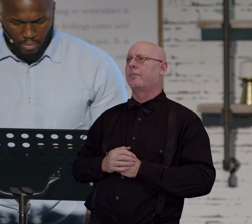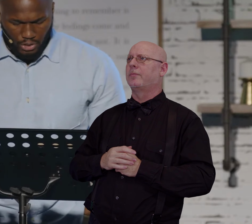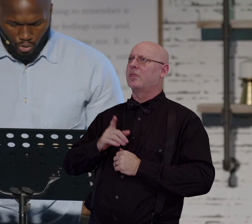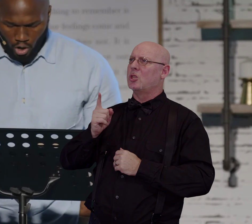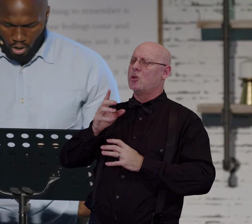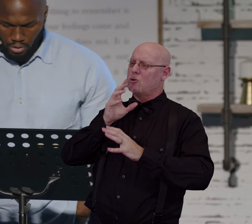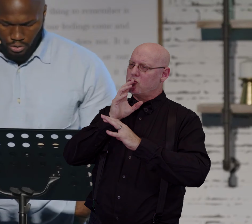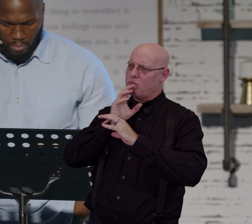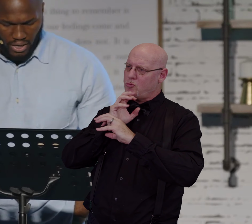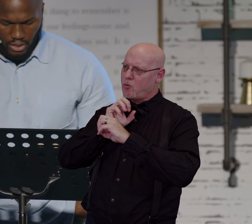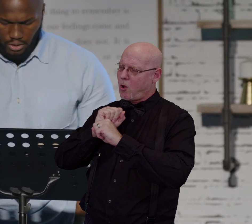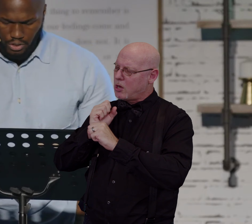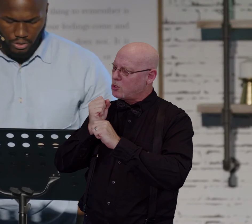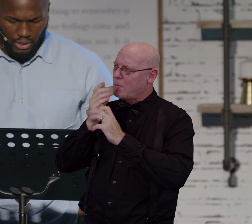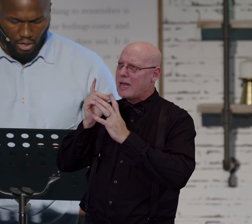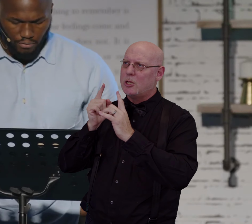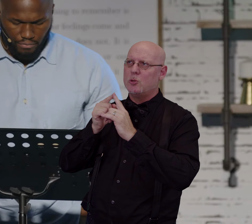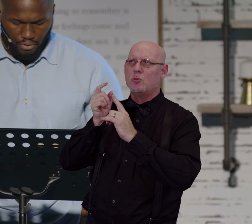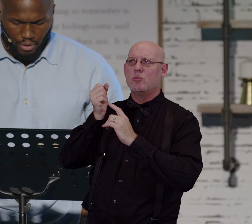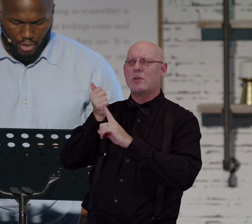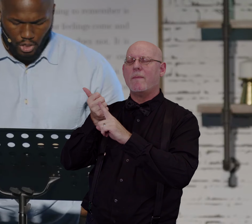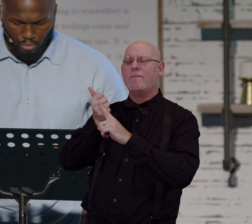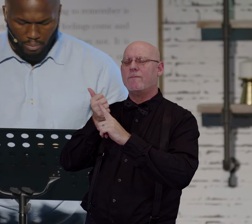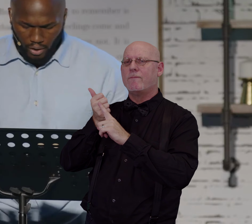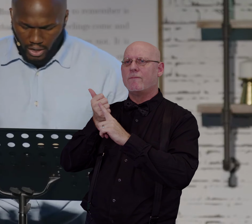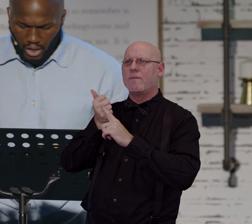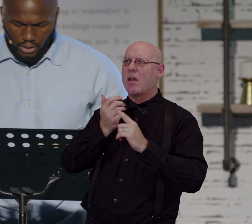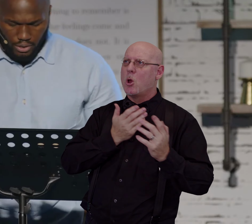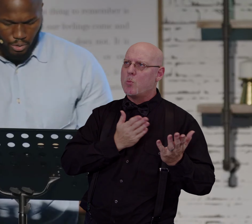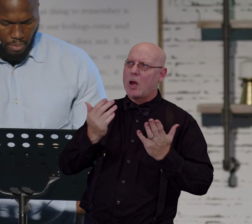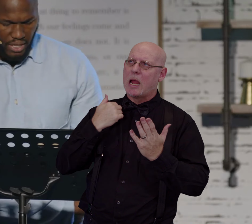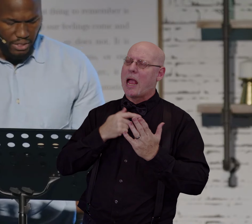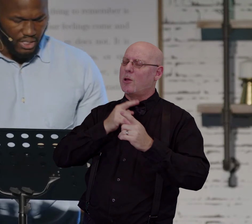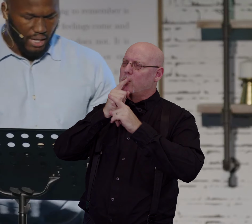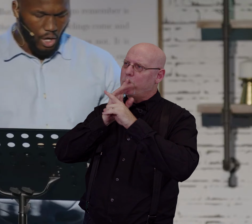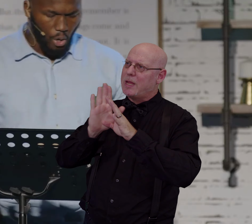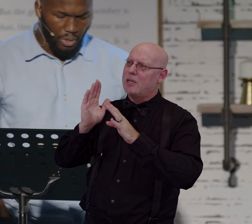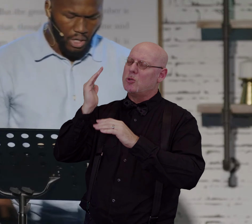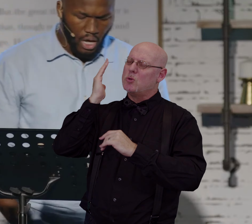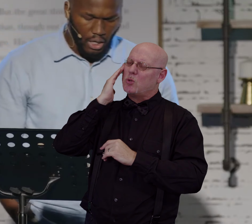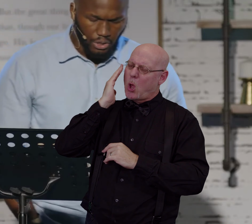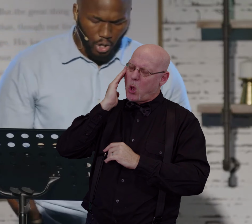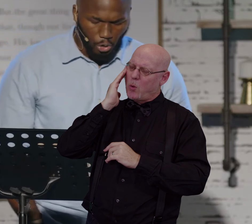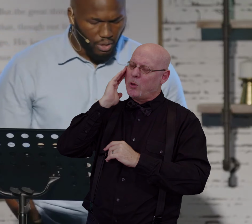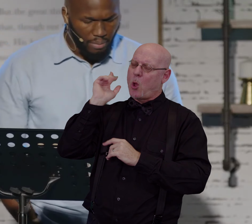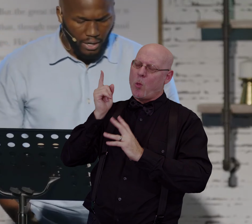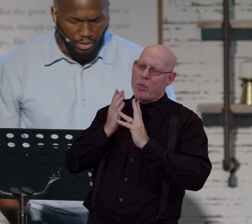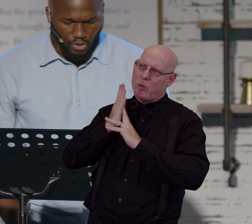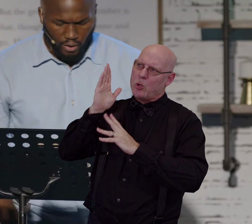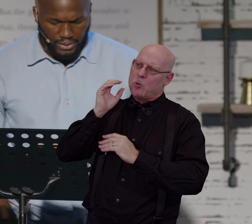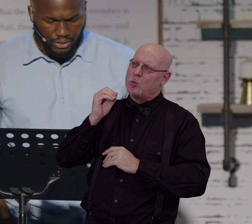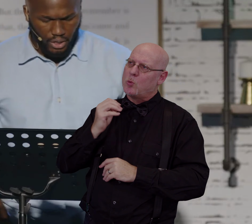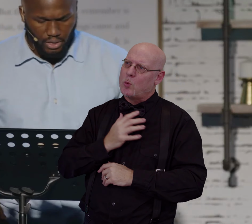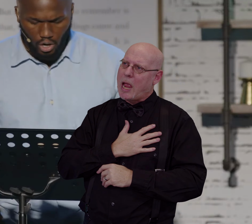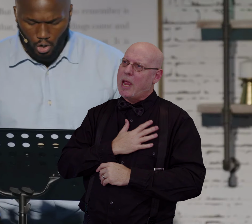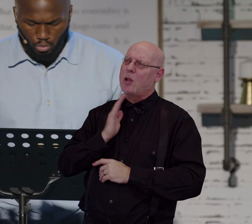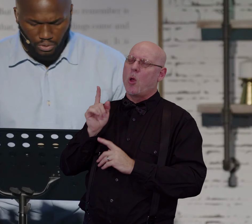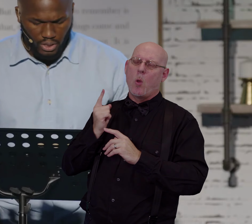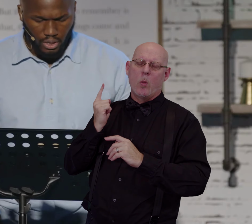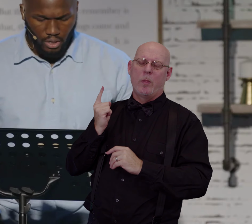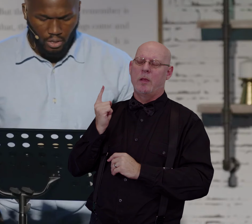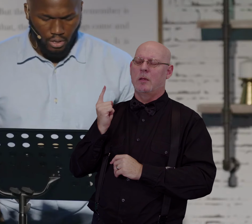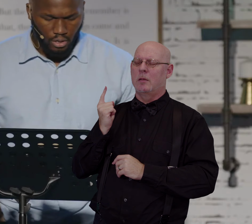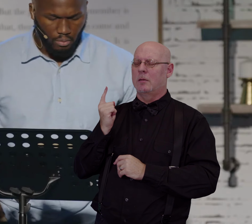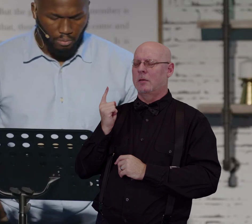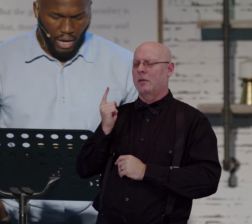that you may draw so many unto yourself. You may bring us to peace that knowing it is only by your grace and